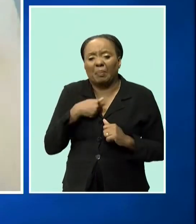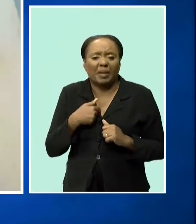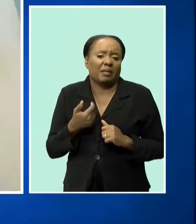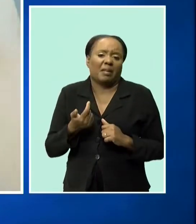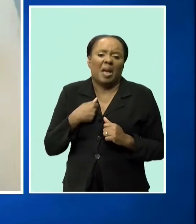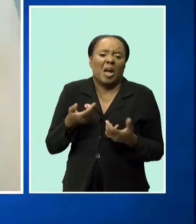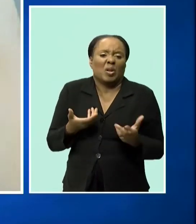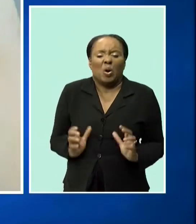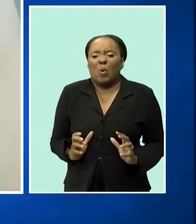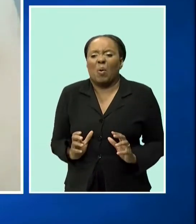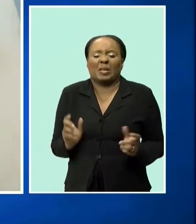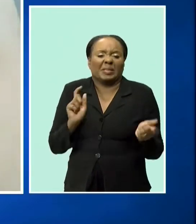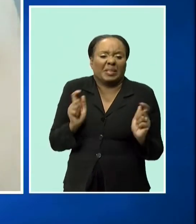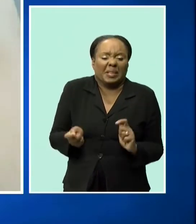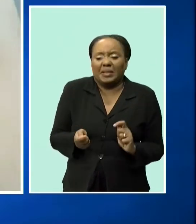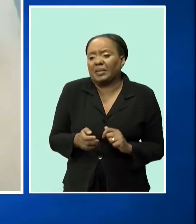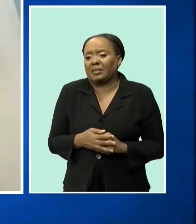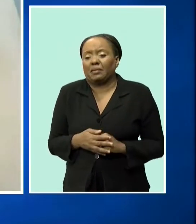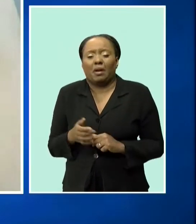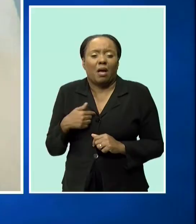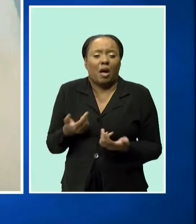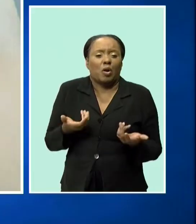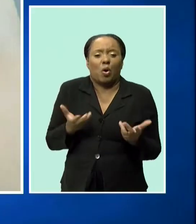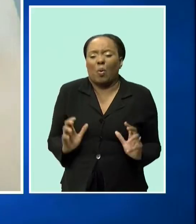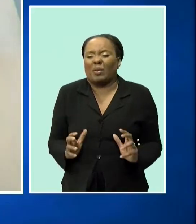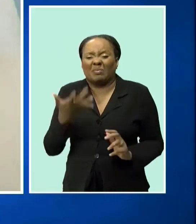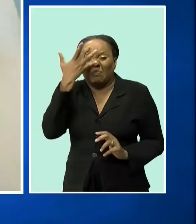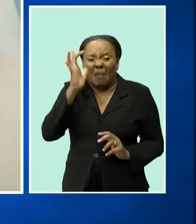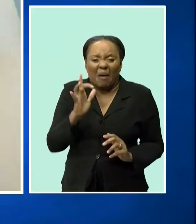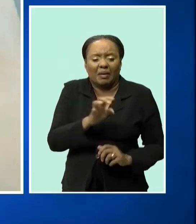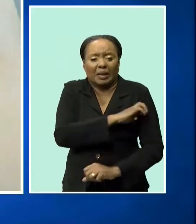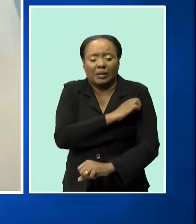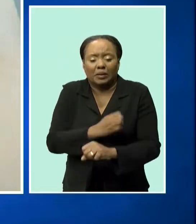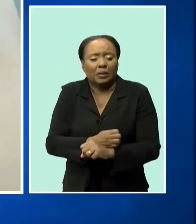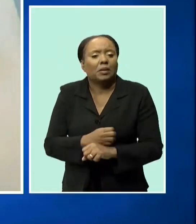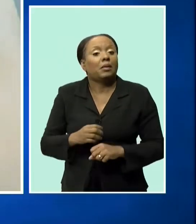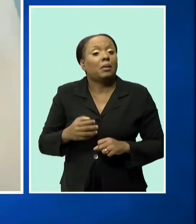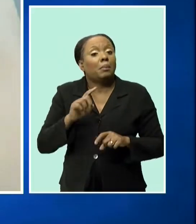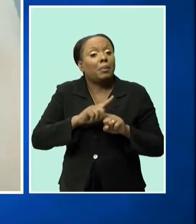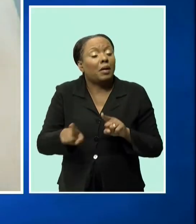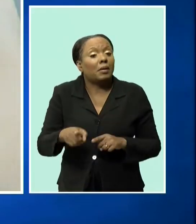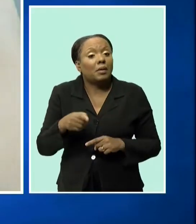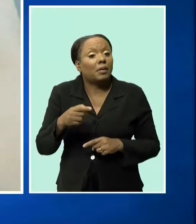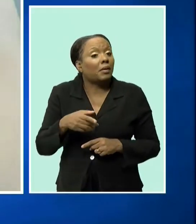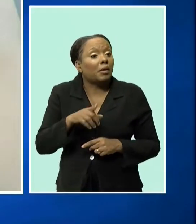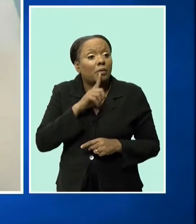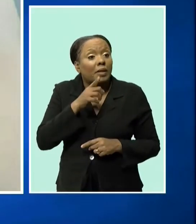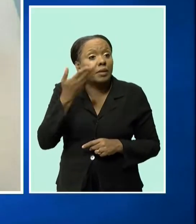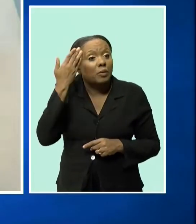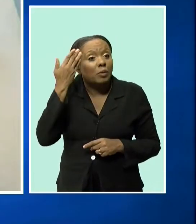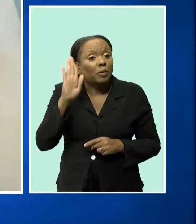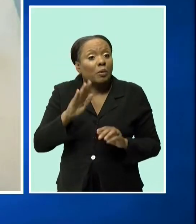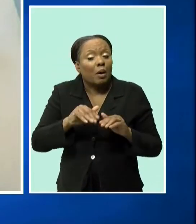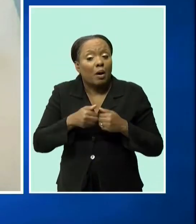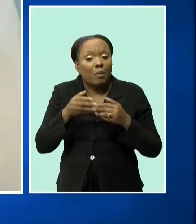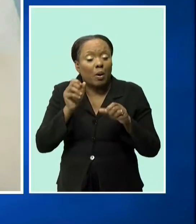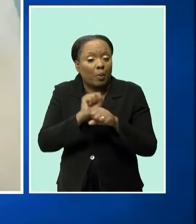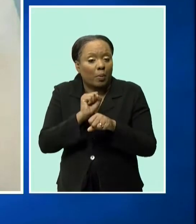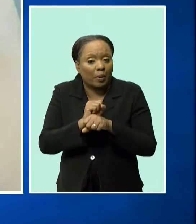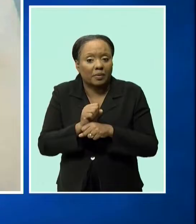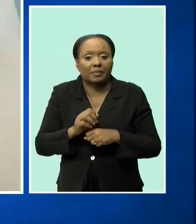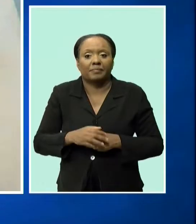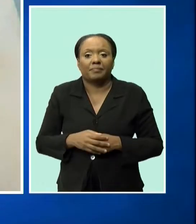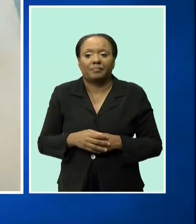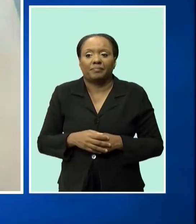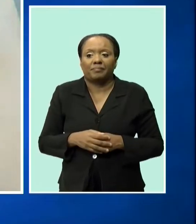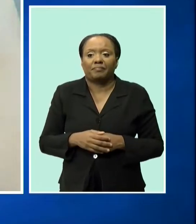have the detailed information about how exactly it works. For example, there are some citizens who